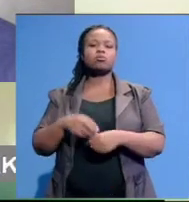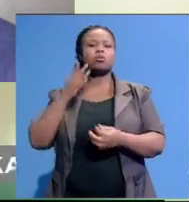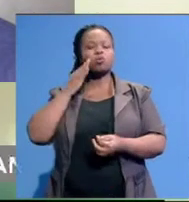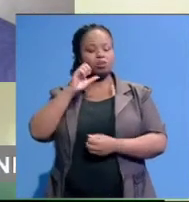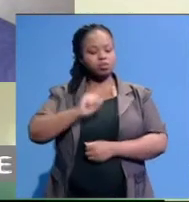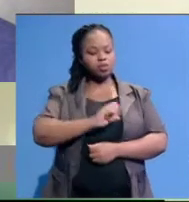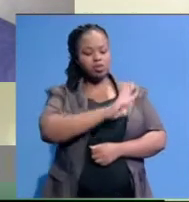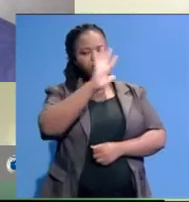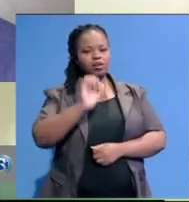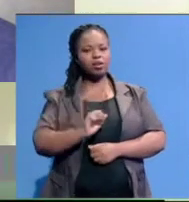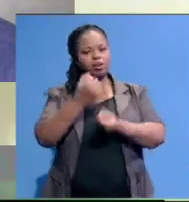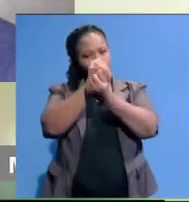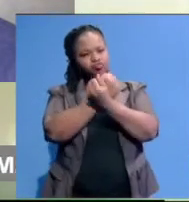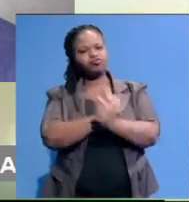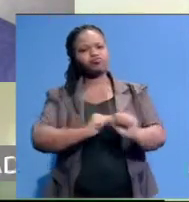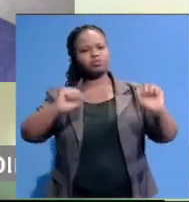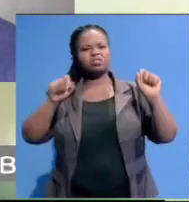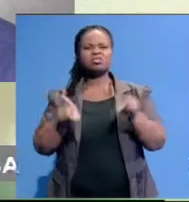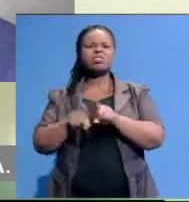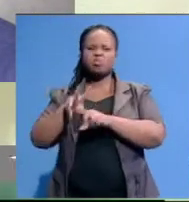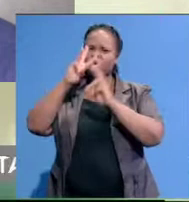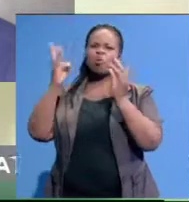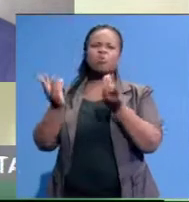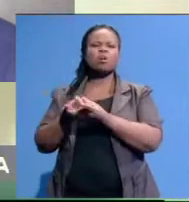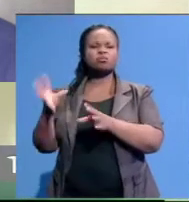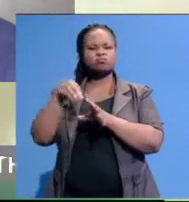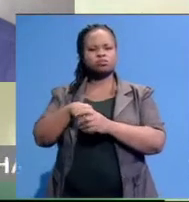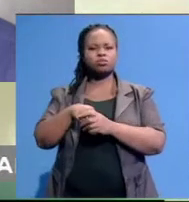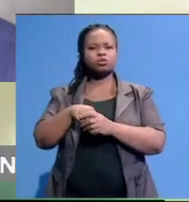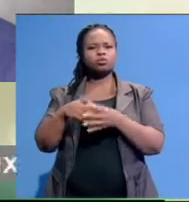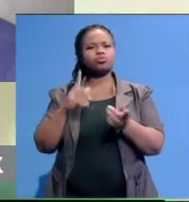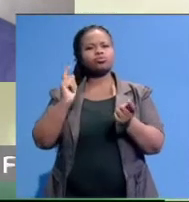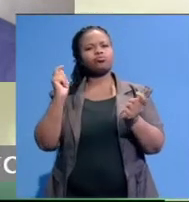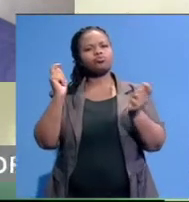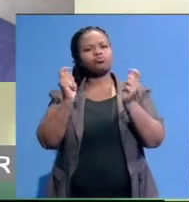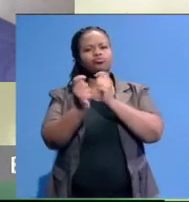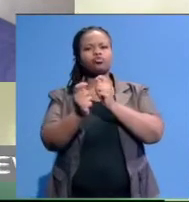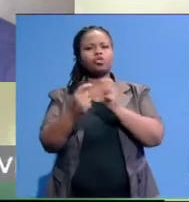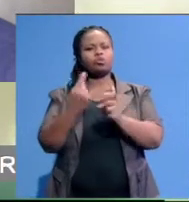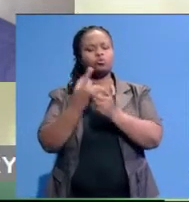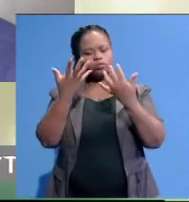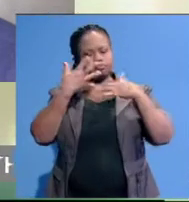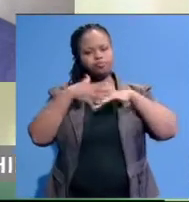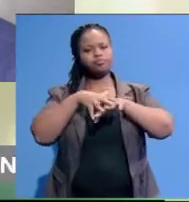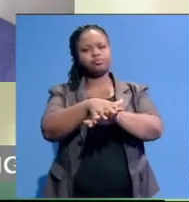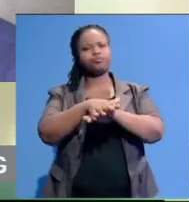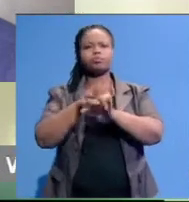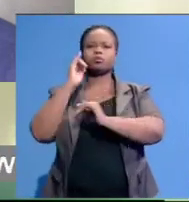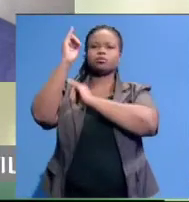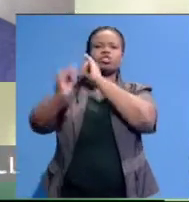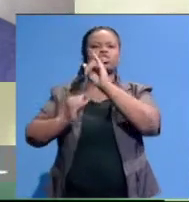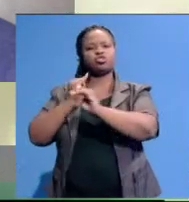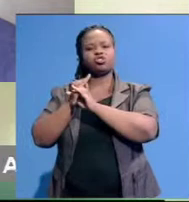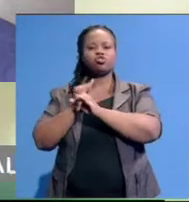South Africa and in the reintegration of South Africa from being a pariah into being part of the international